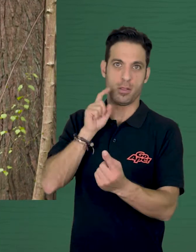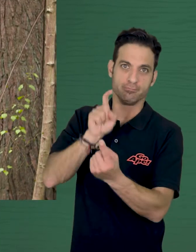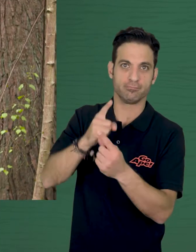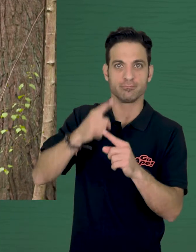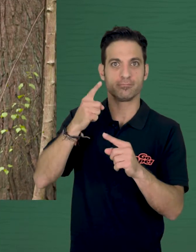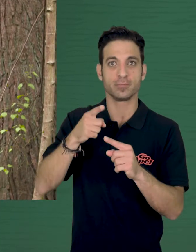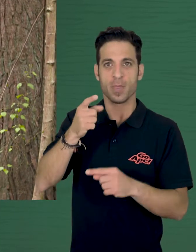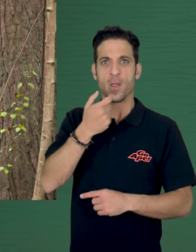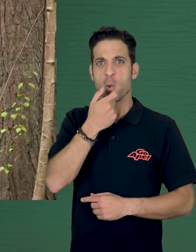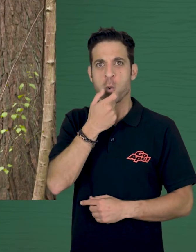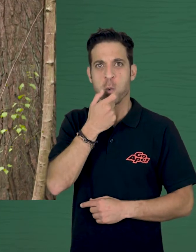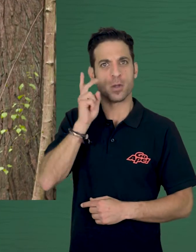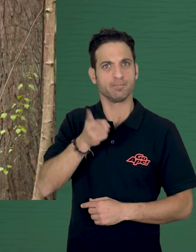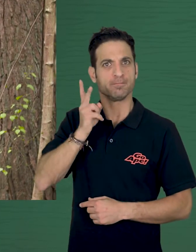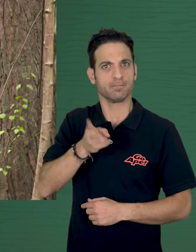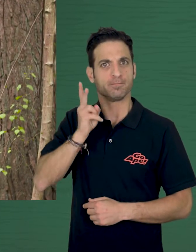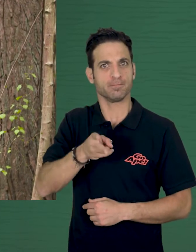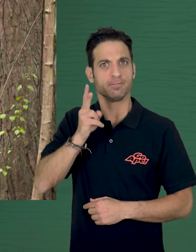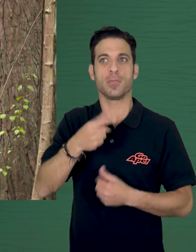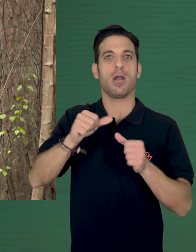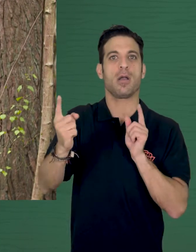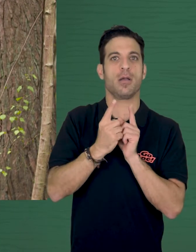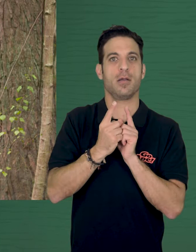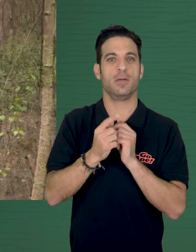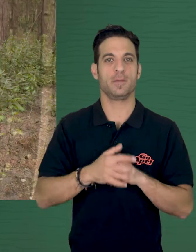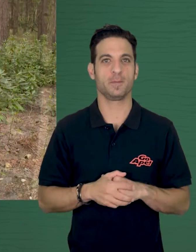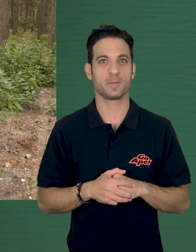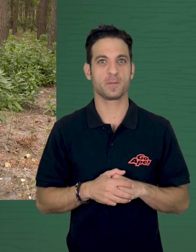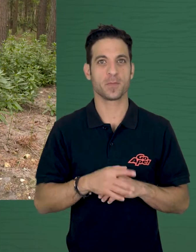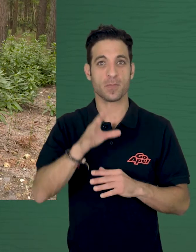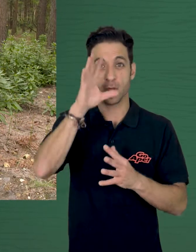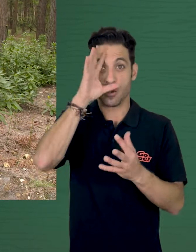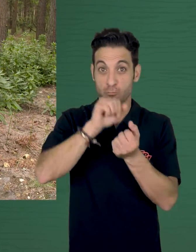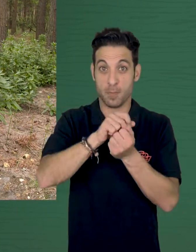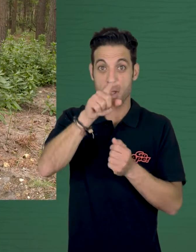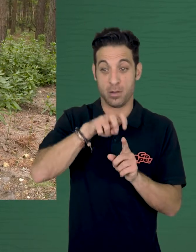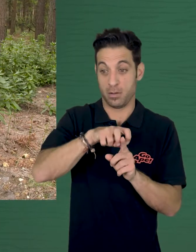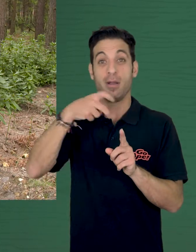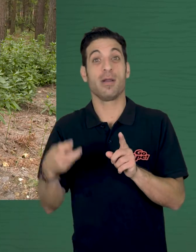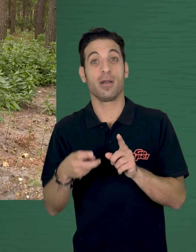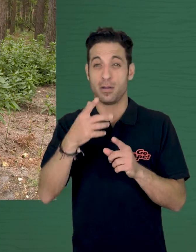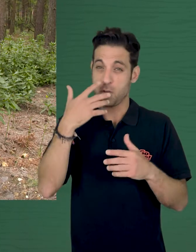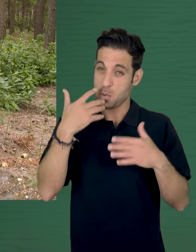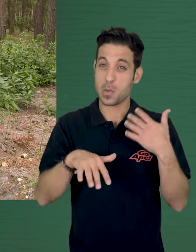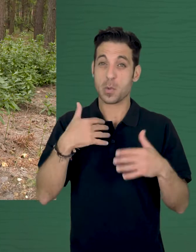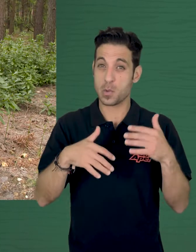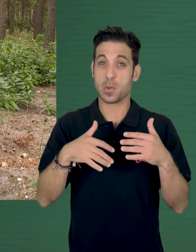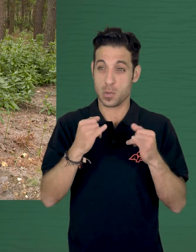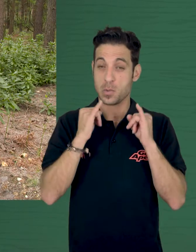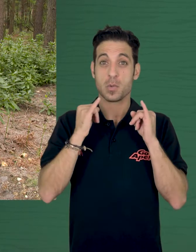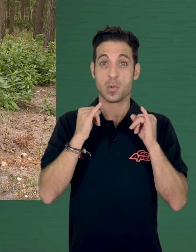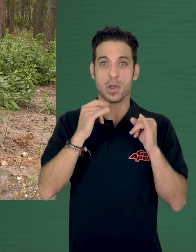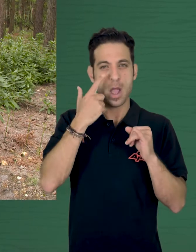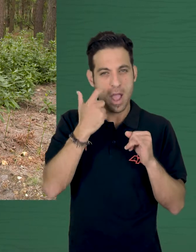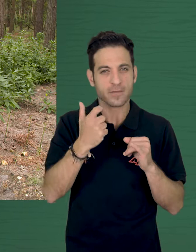I will come and help you as soon as I can. Repeat that if necessary. Cool, guys, so just remember, falling off a Segway can cause serious injury,